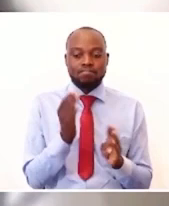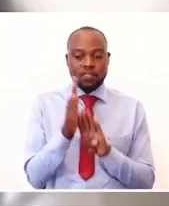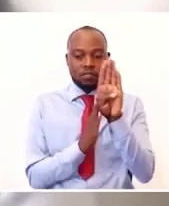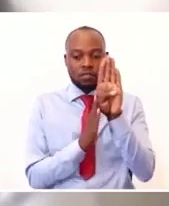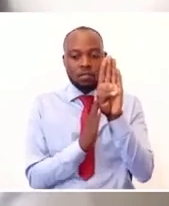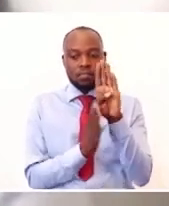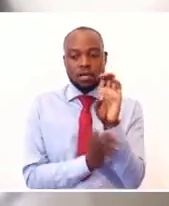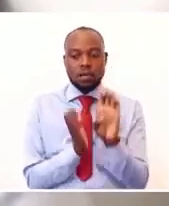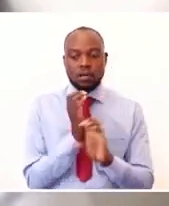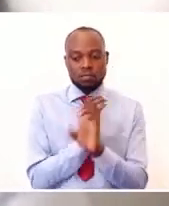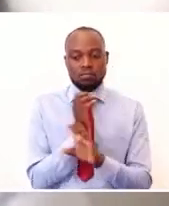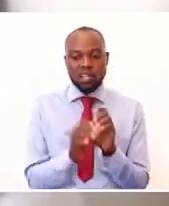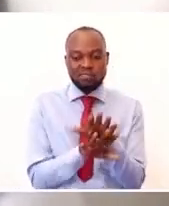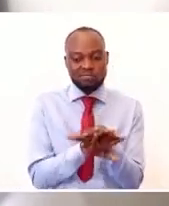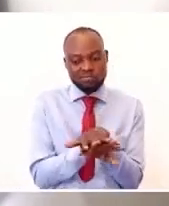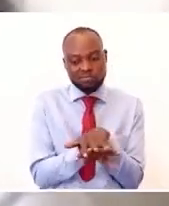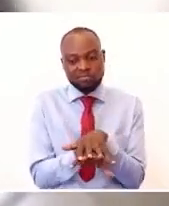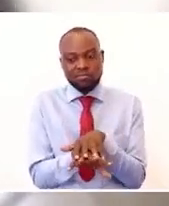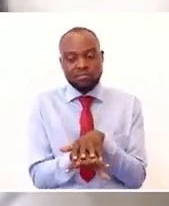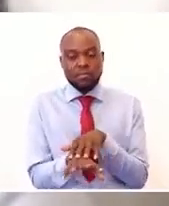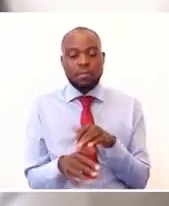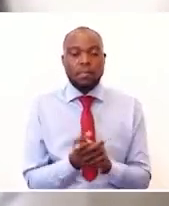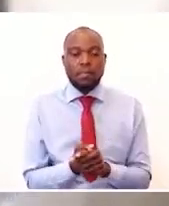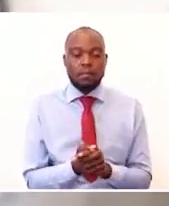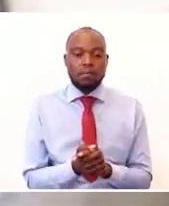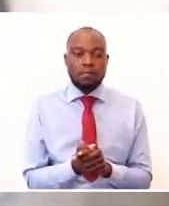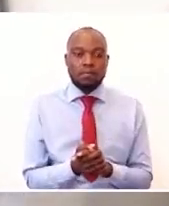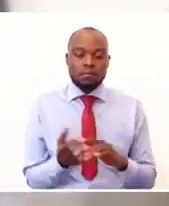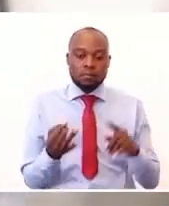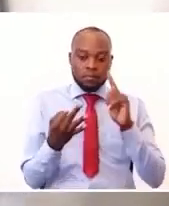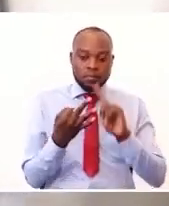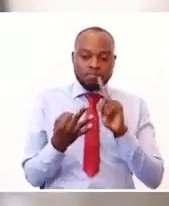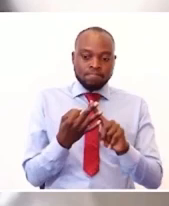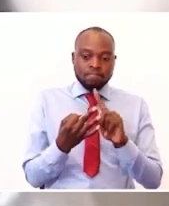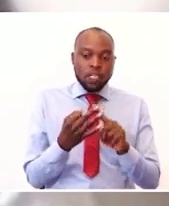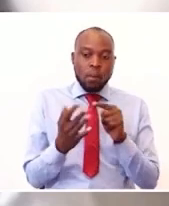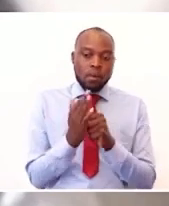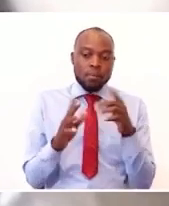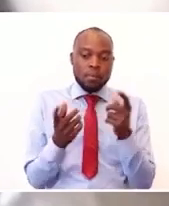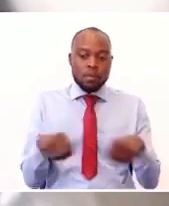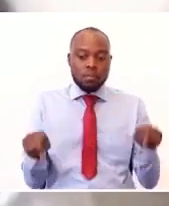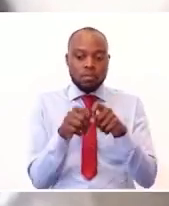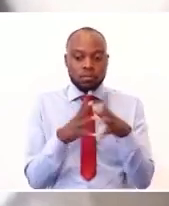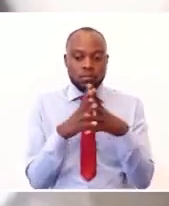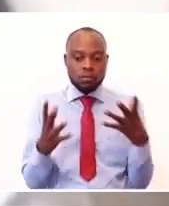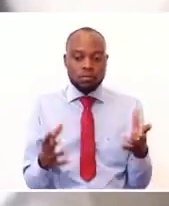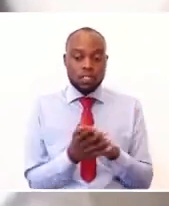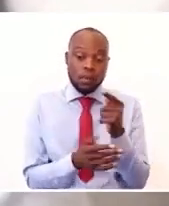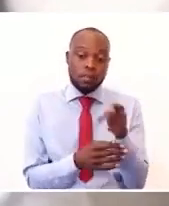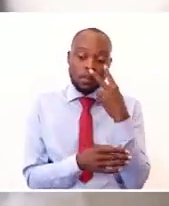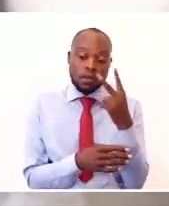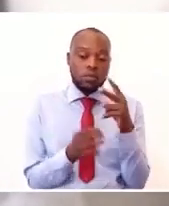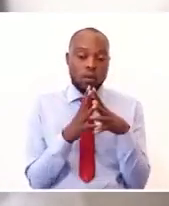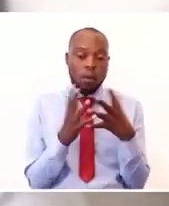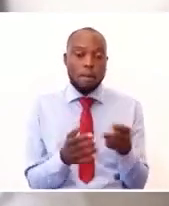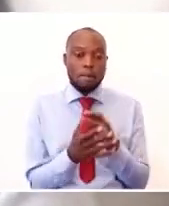countries slowly and progressively. The third point that I think is quite important, and this is work that I have been looking at, is the issue